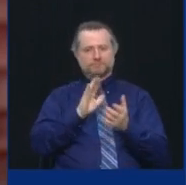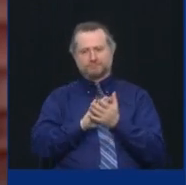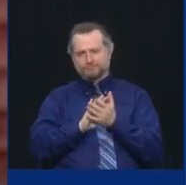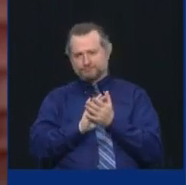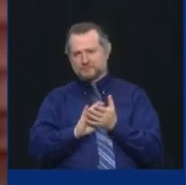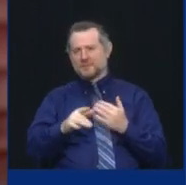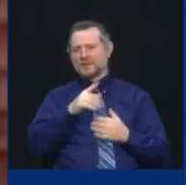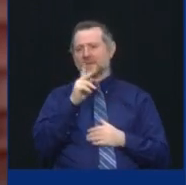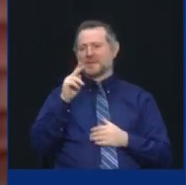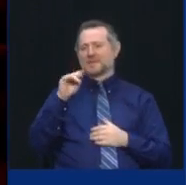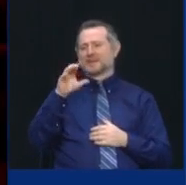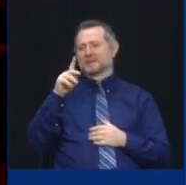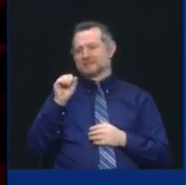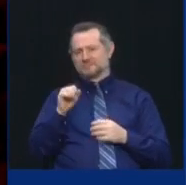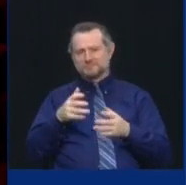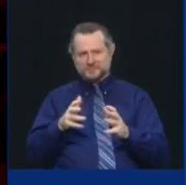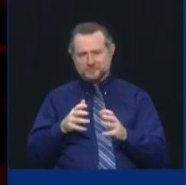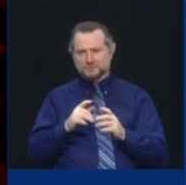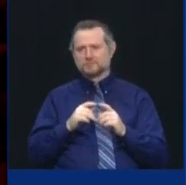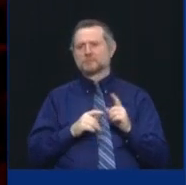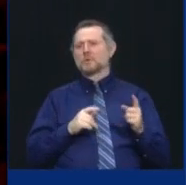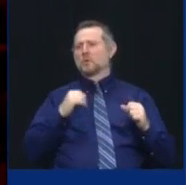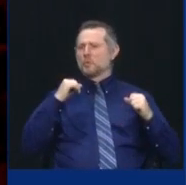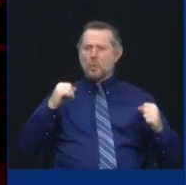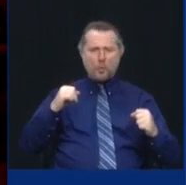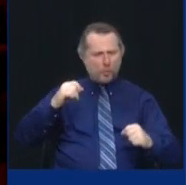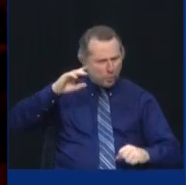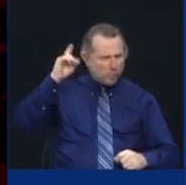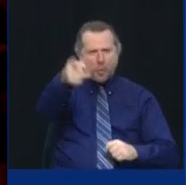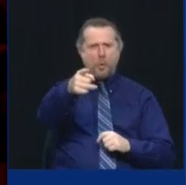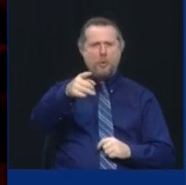Knicks. Go Knicks. Go Knicks.